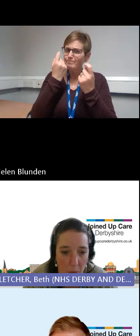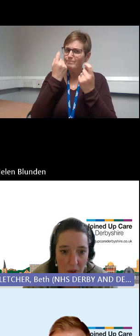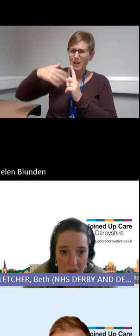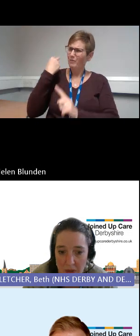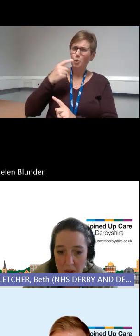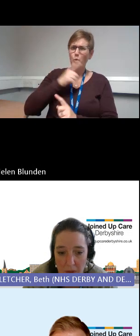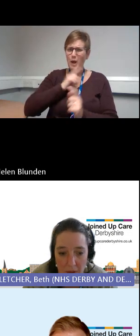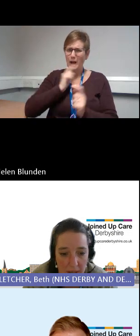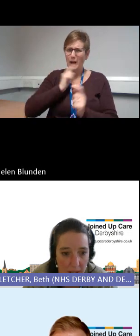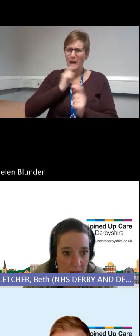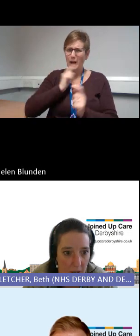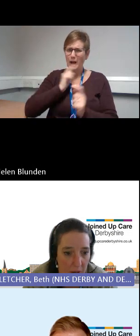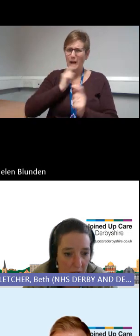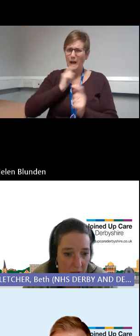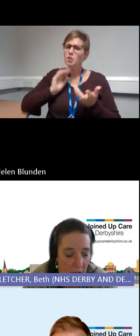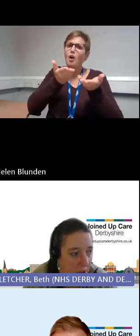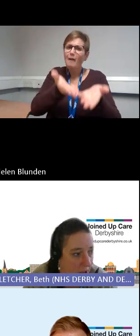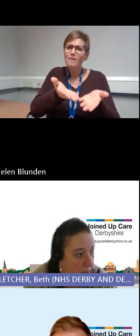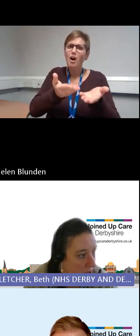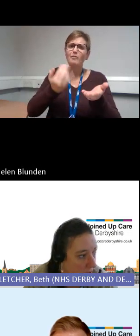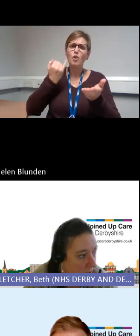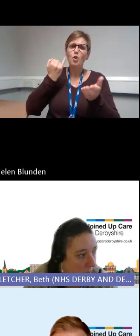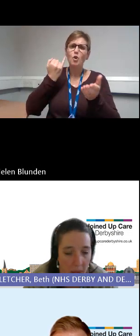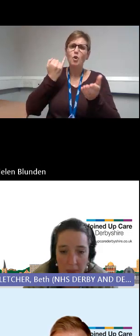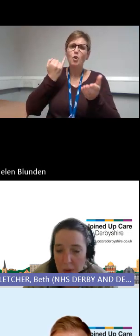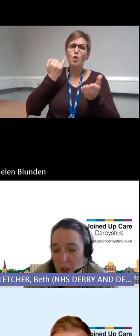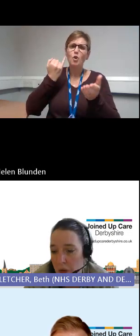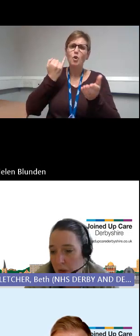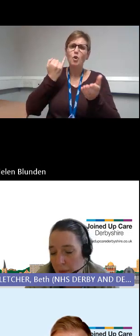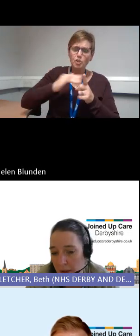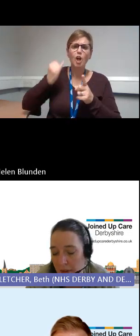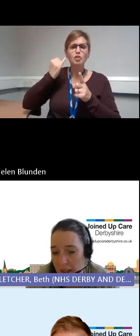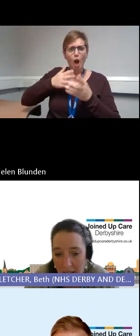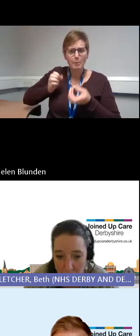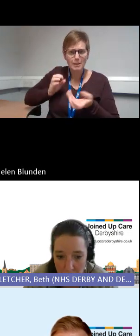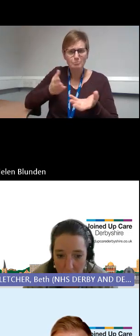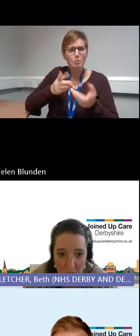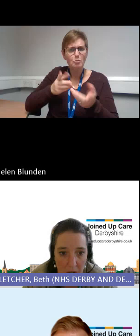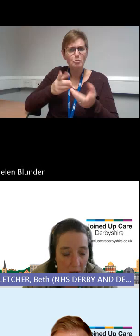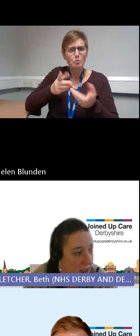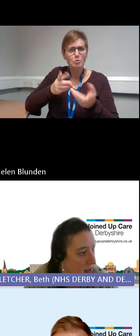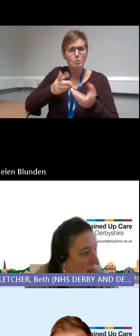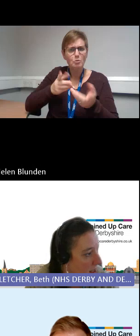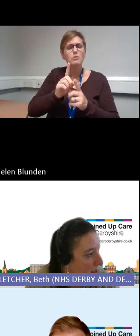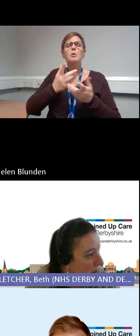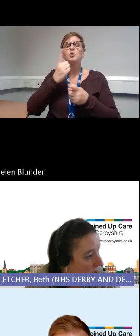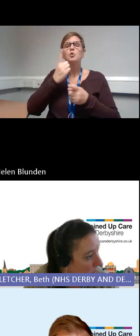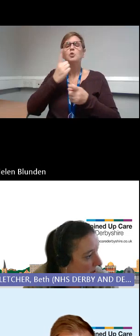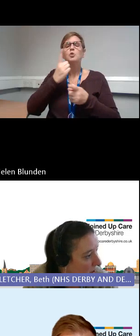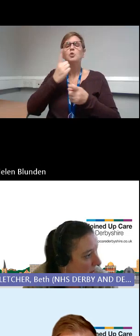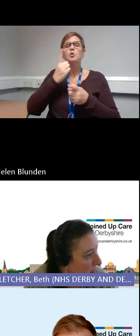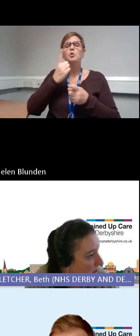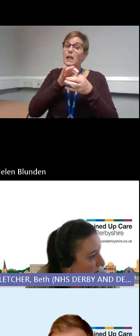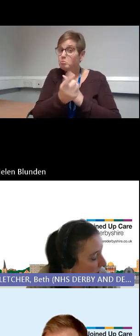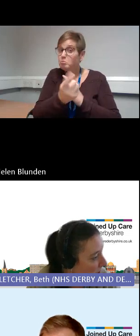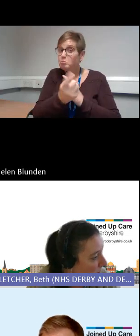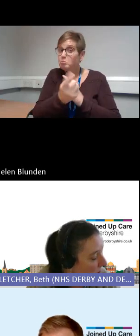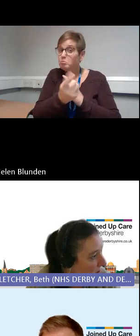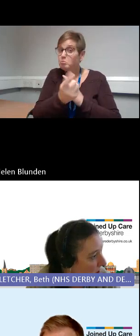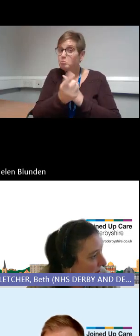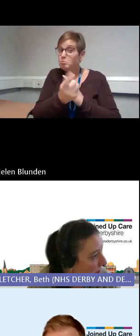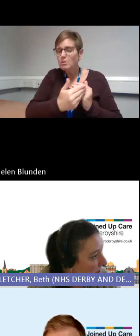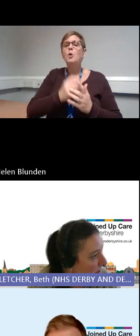understanding what the service offer is across Derby and Derbyshire. And then we're going to talk about the engagement opportunities. So if I just